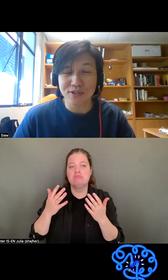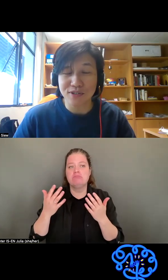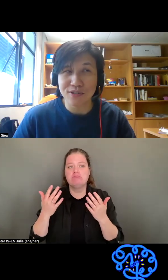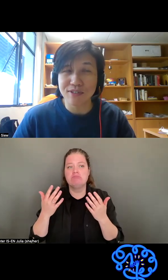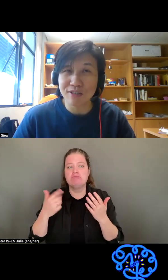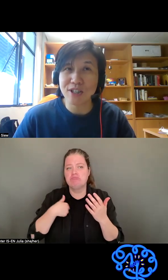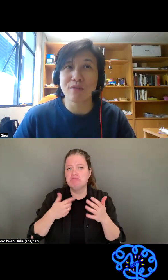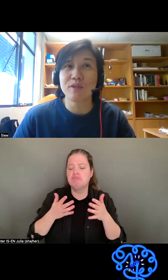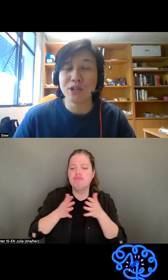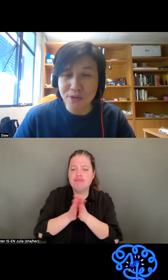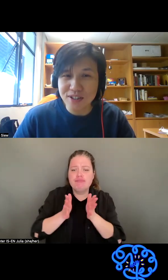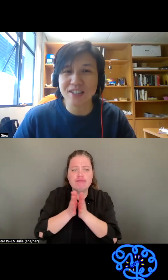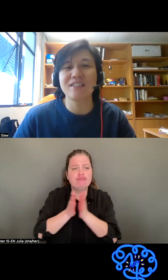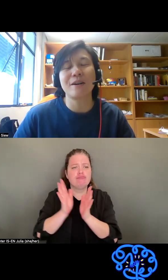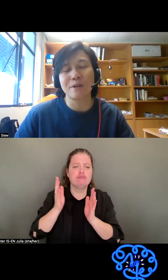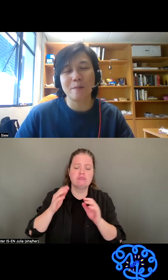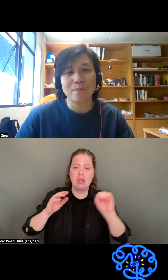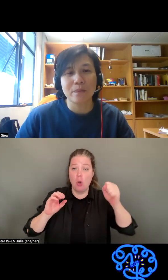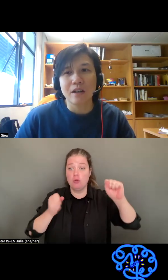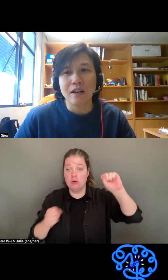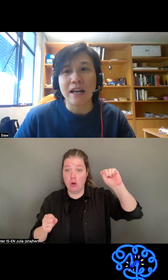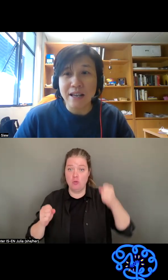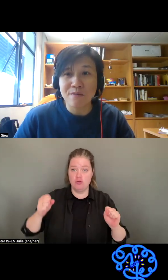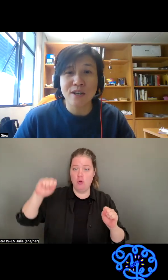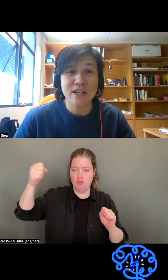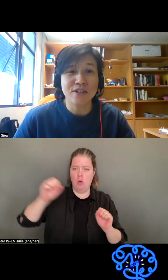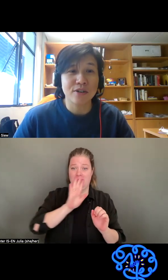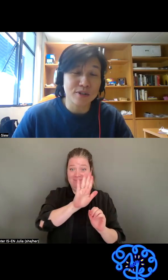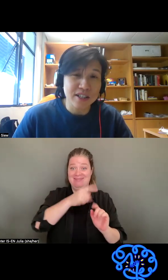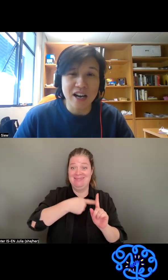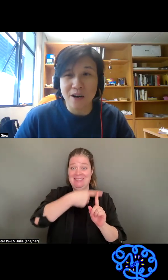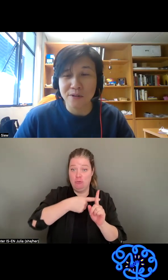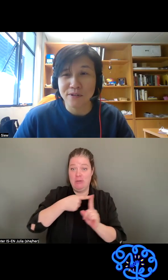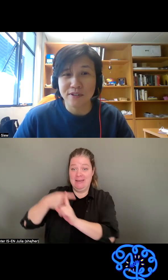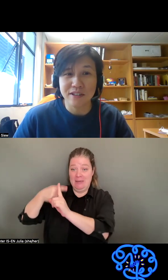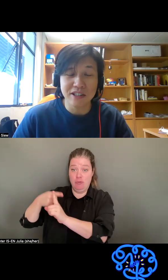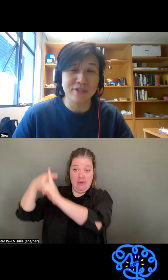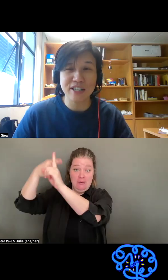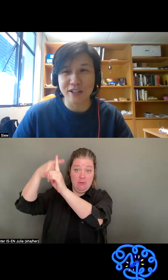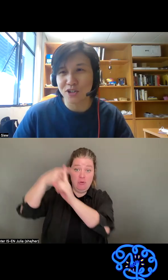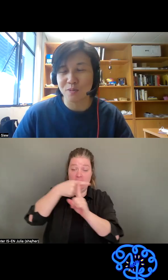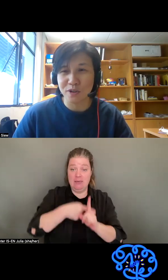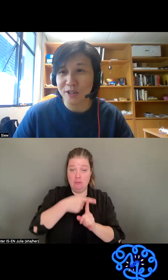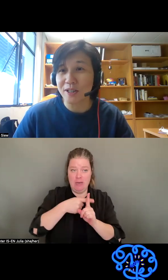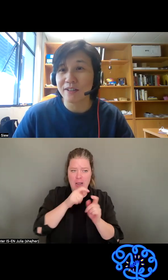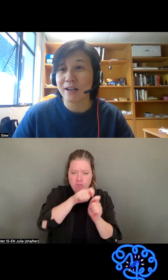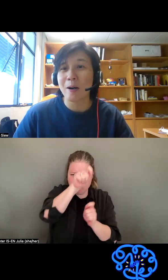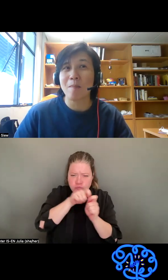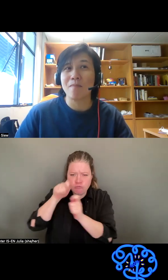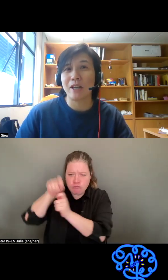the degrees of all of the nodes in the network, and then we try to see how the degrees are